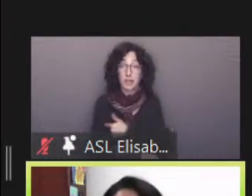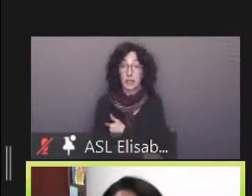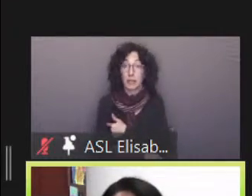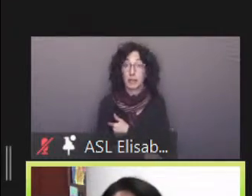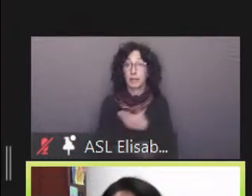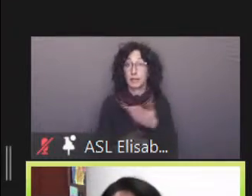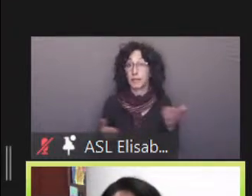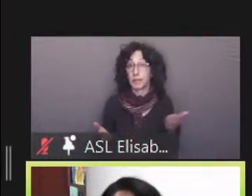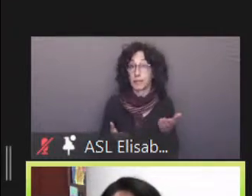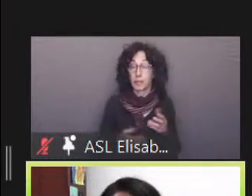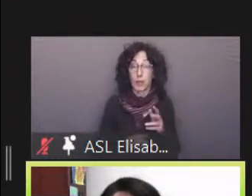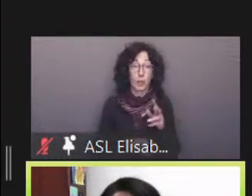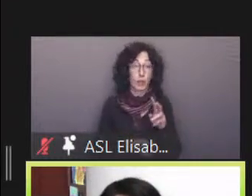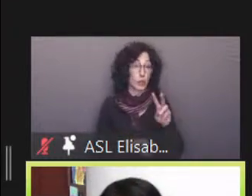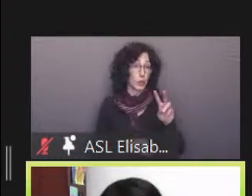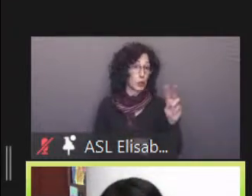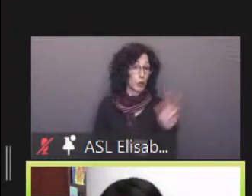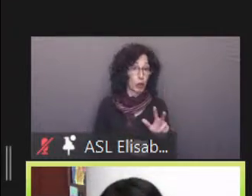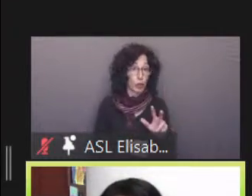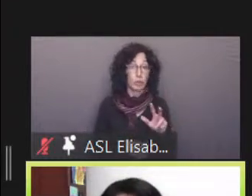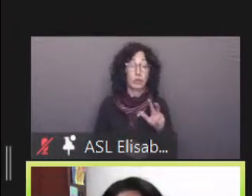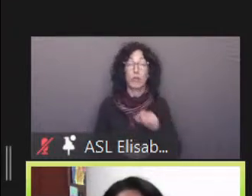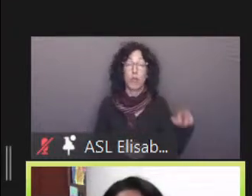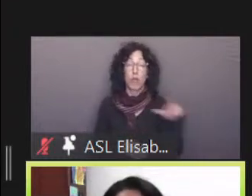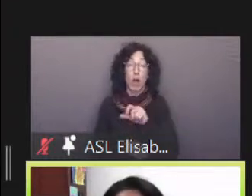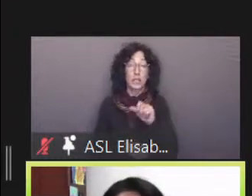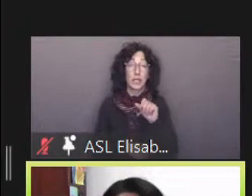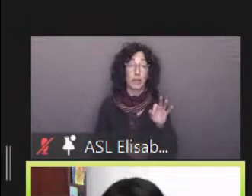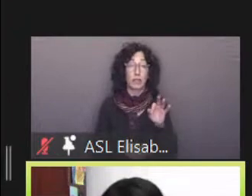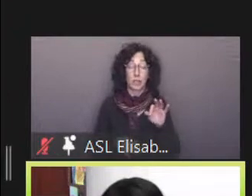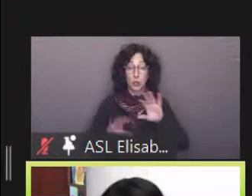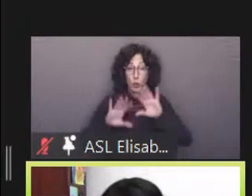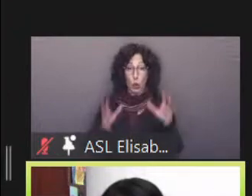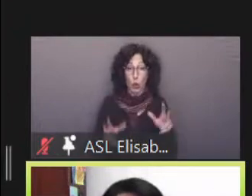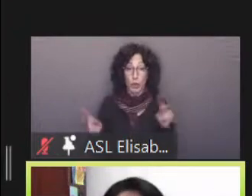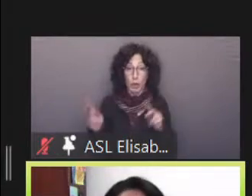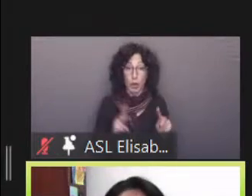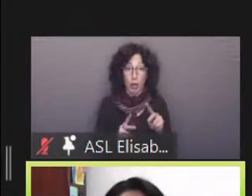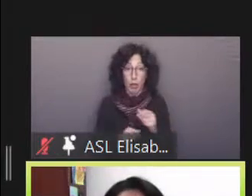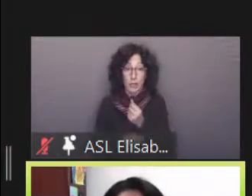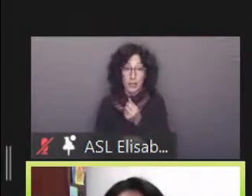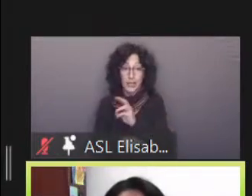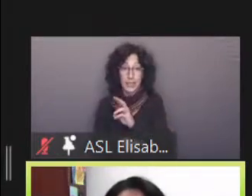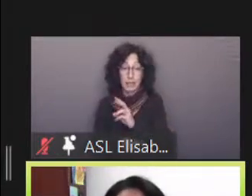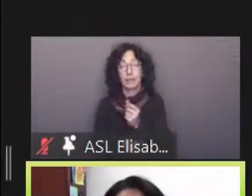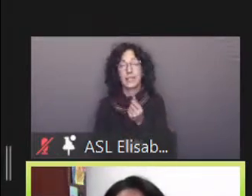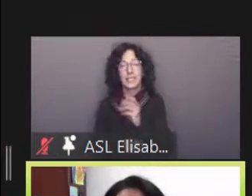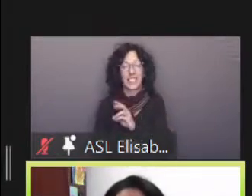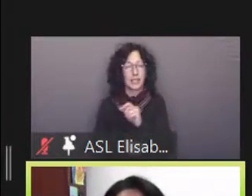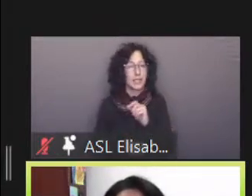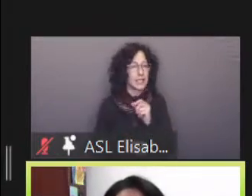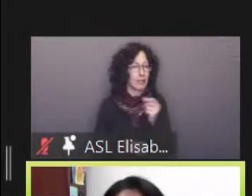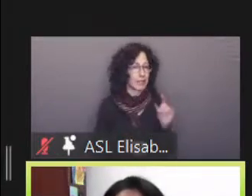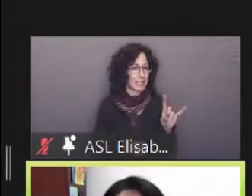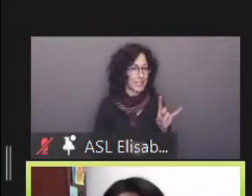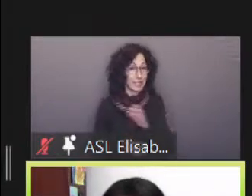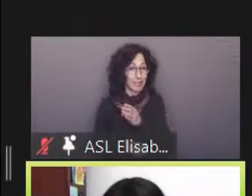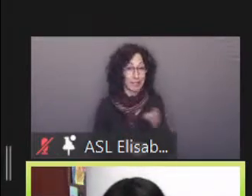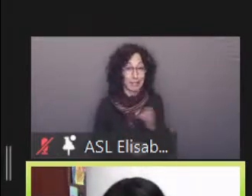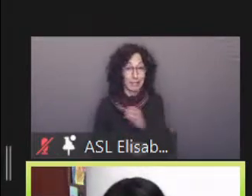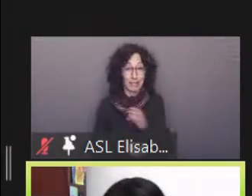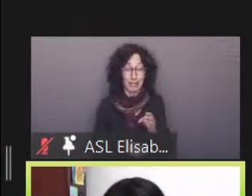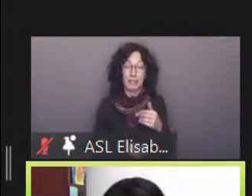that 2/3 of San Francisco residents who are age 16 to 17 have received at least one dose